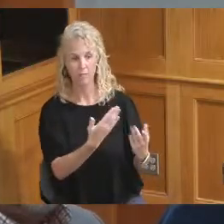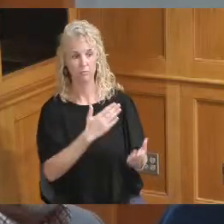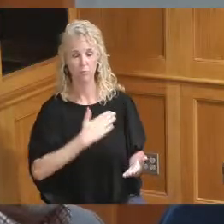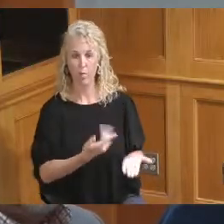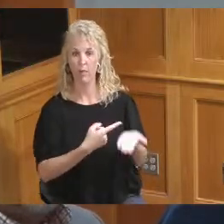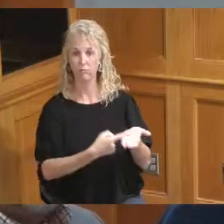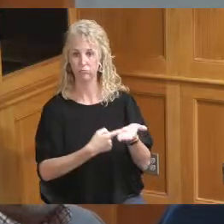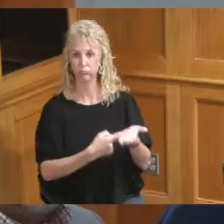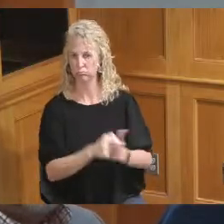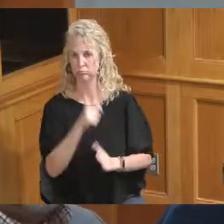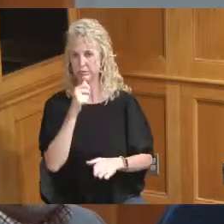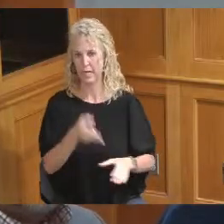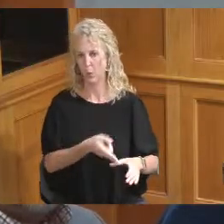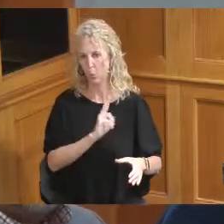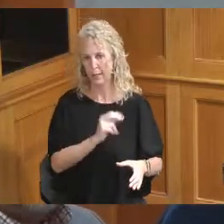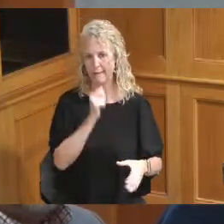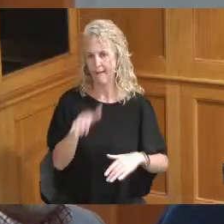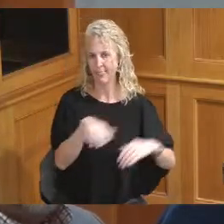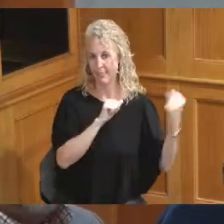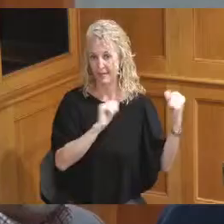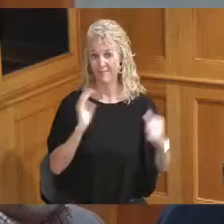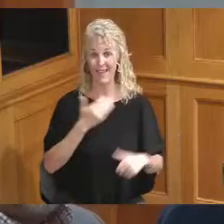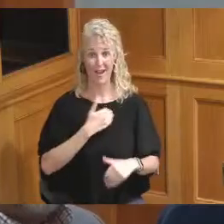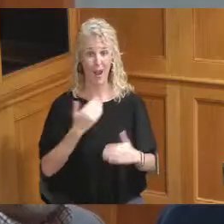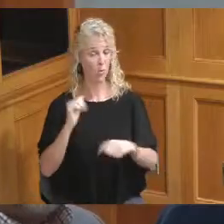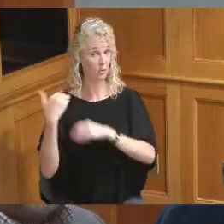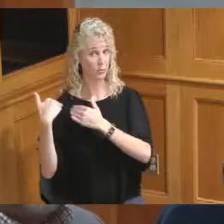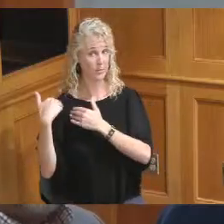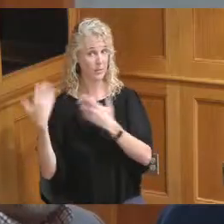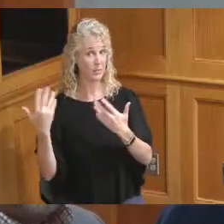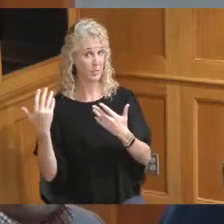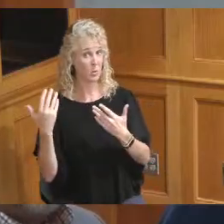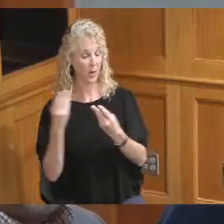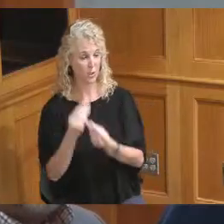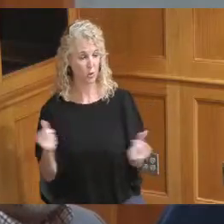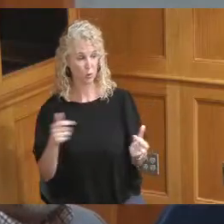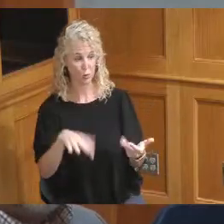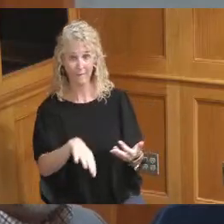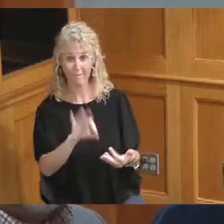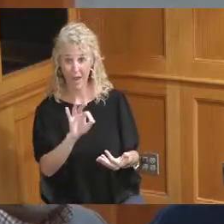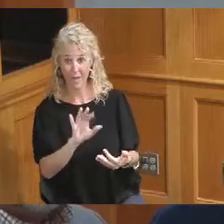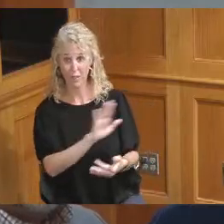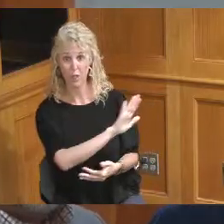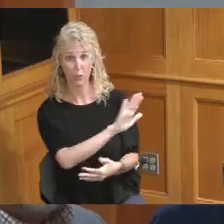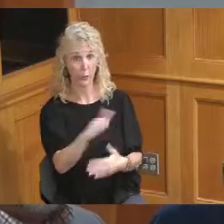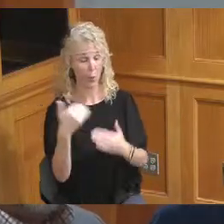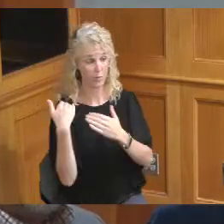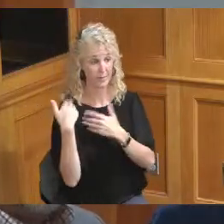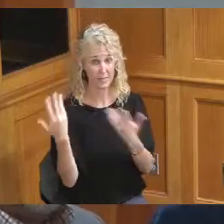solutions, and that's our job, is to find a solution. Your job is to agree or not agree with